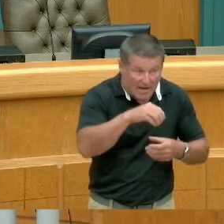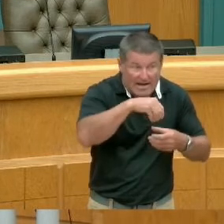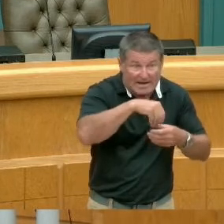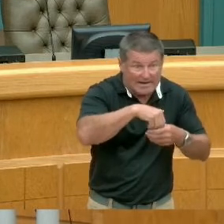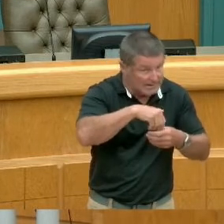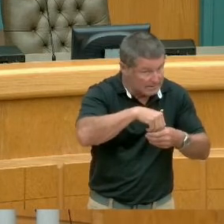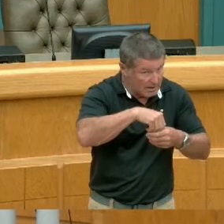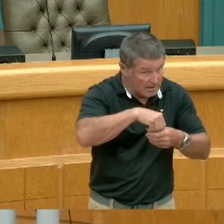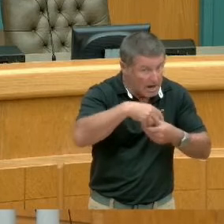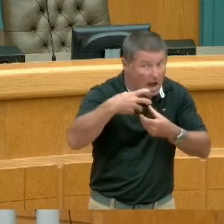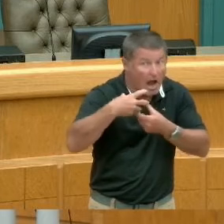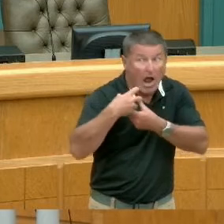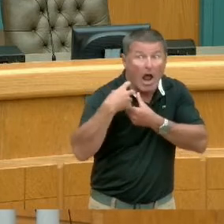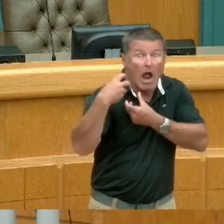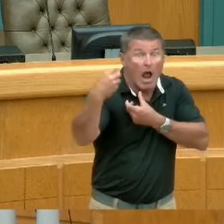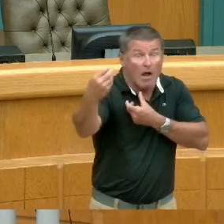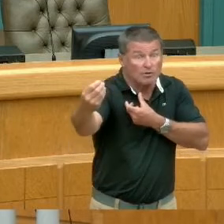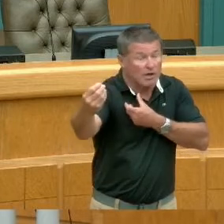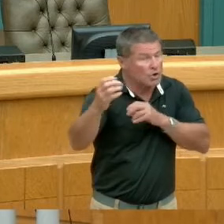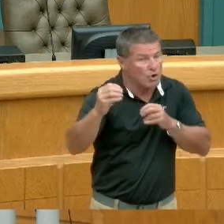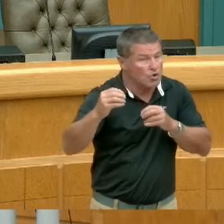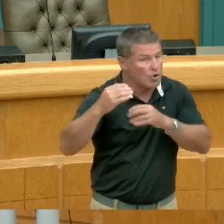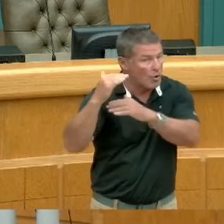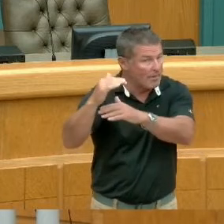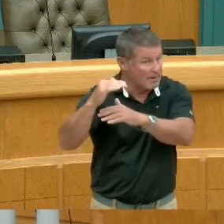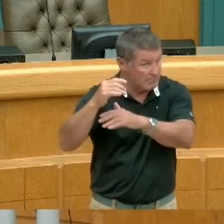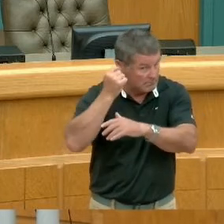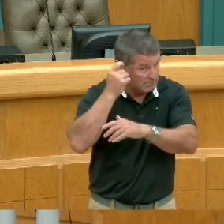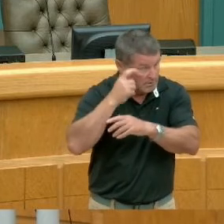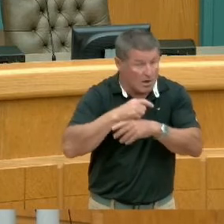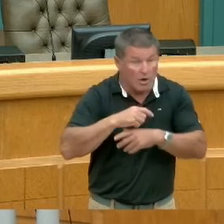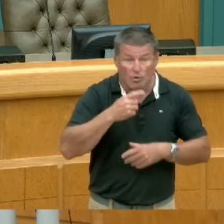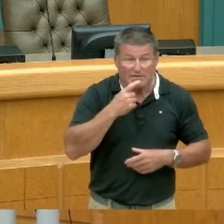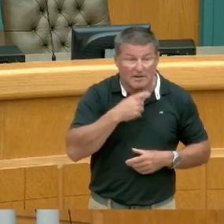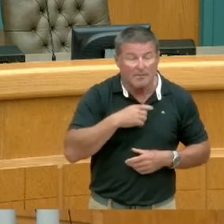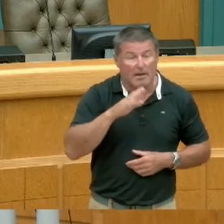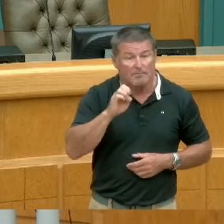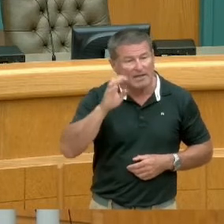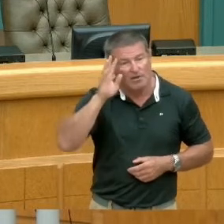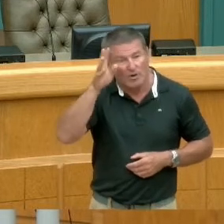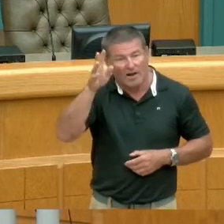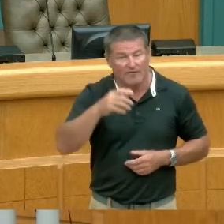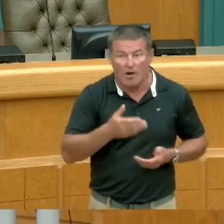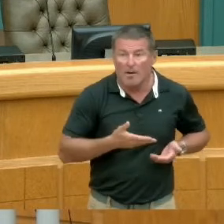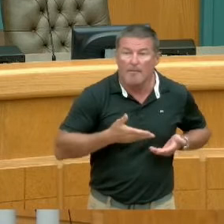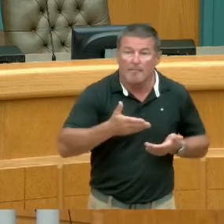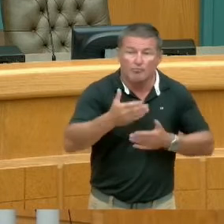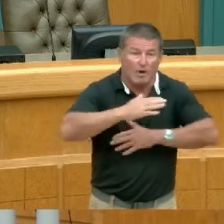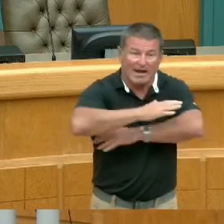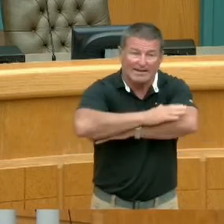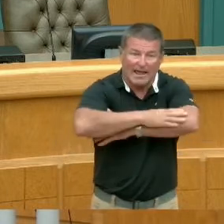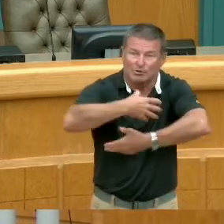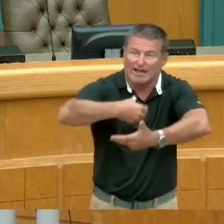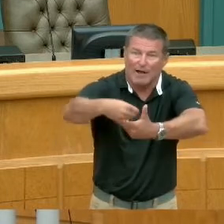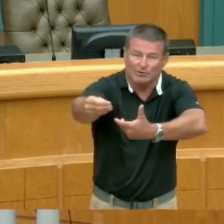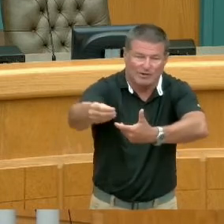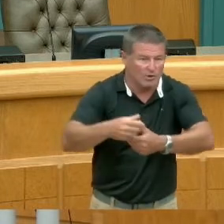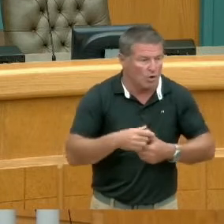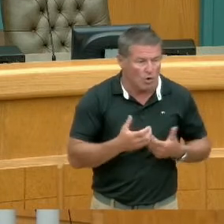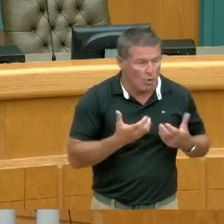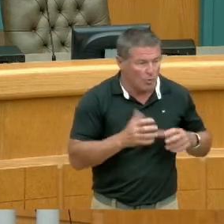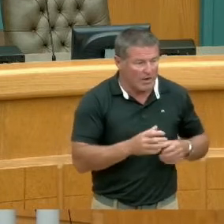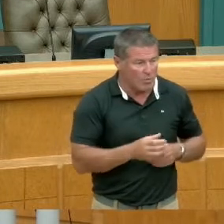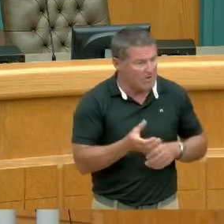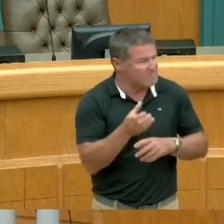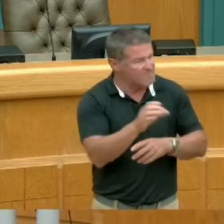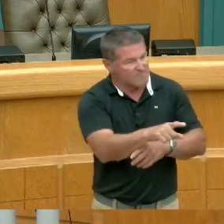restaurant. It doesn't pertain to outside. So again, we're telling them, be creative. If you need to take some tables outside, we're not trying to get you to lose money. We